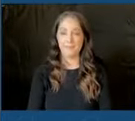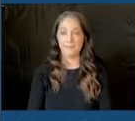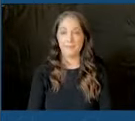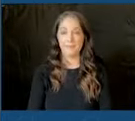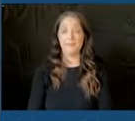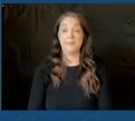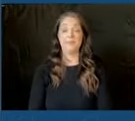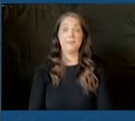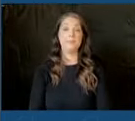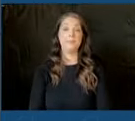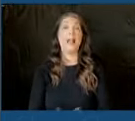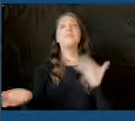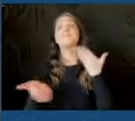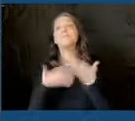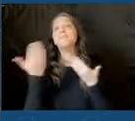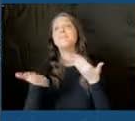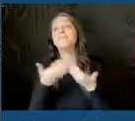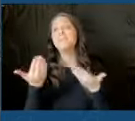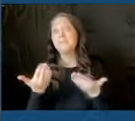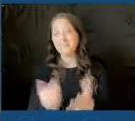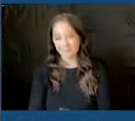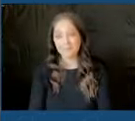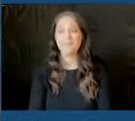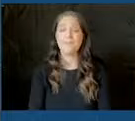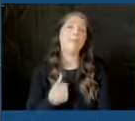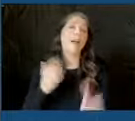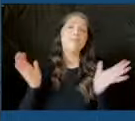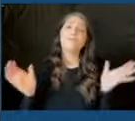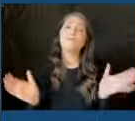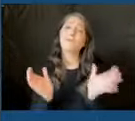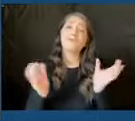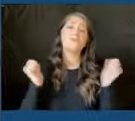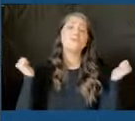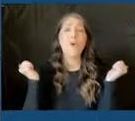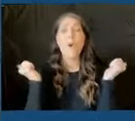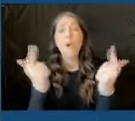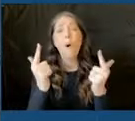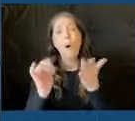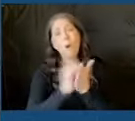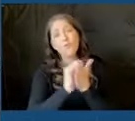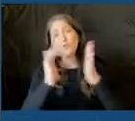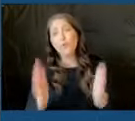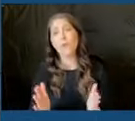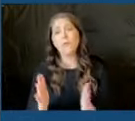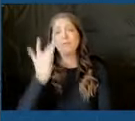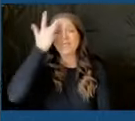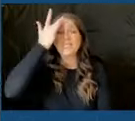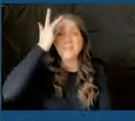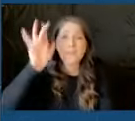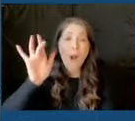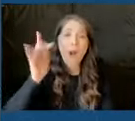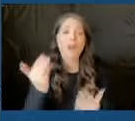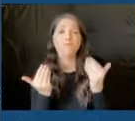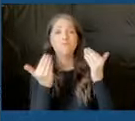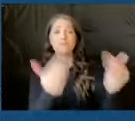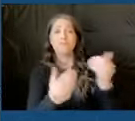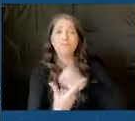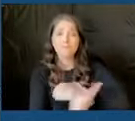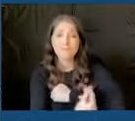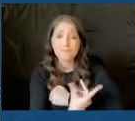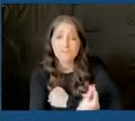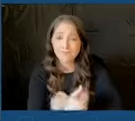And it's that easy. It's that easy. So I encourage all New Yorkers, let's be really smart. Let's get it done. This booster is